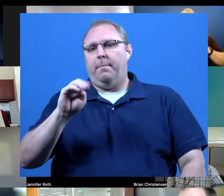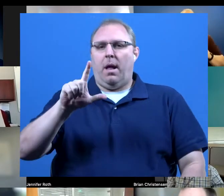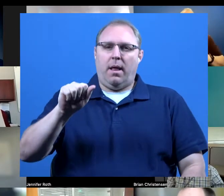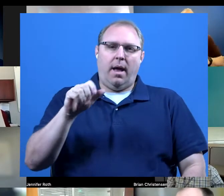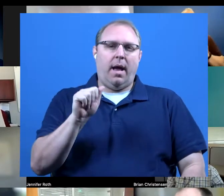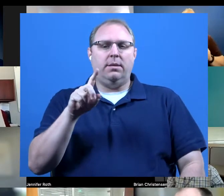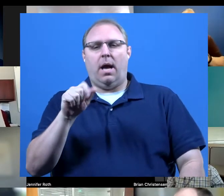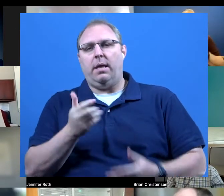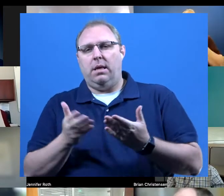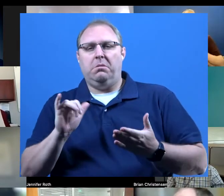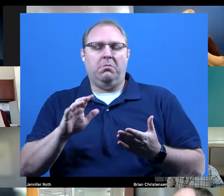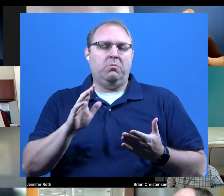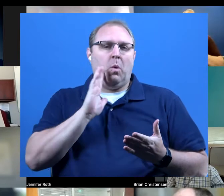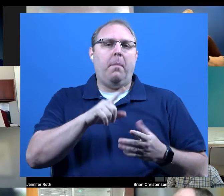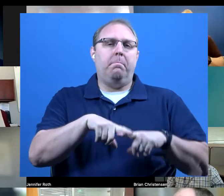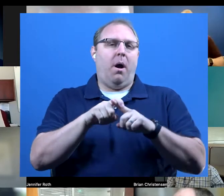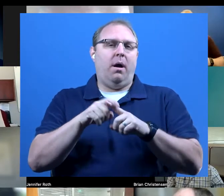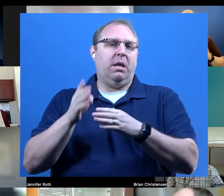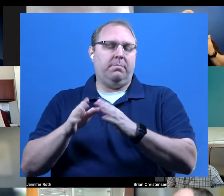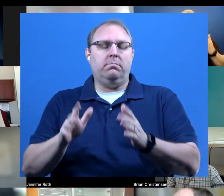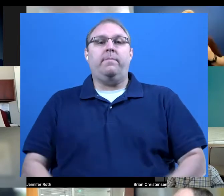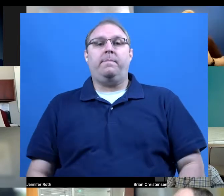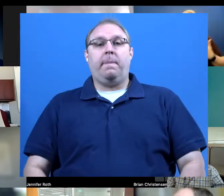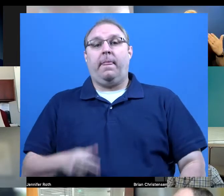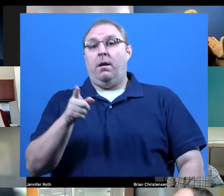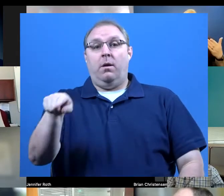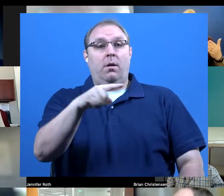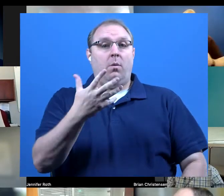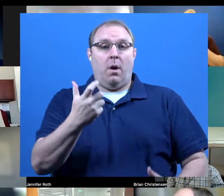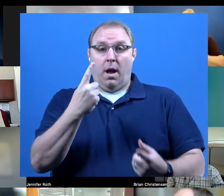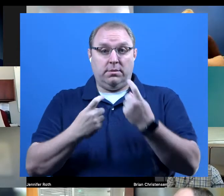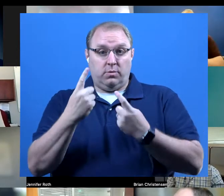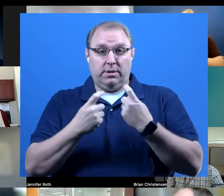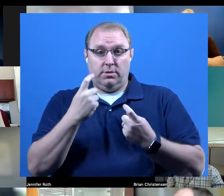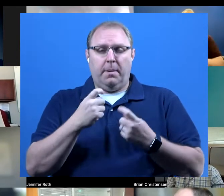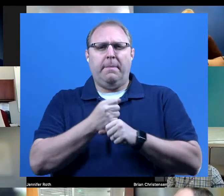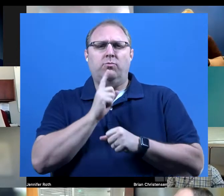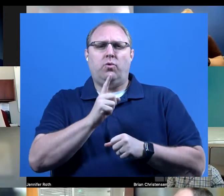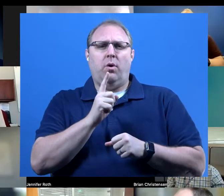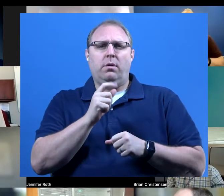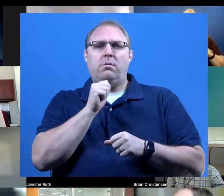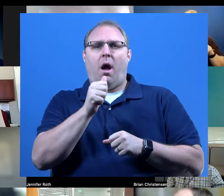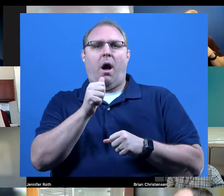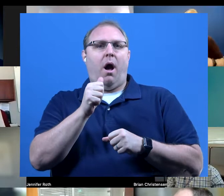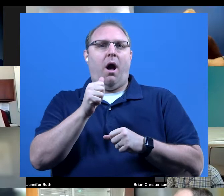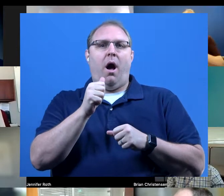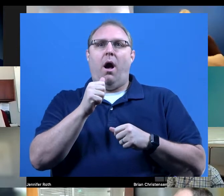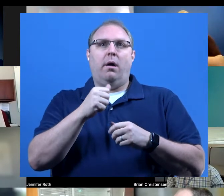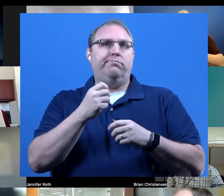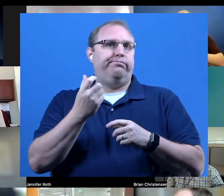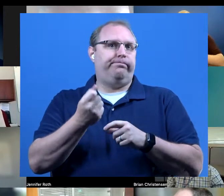So we're going to do a Q&A after each section, FMLA, ADA, that so on and so forth. So we'll pause. Now, to ask